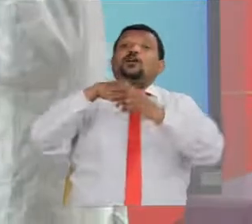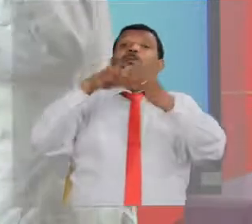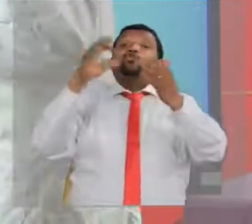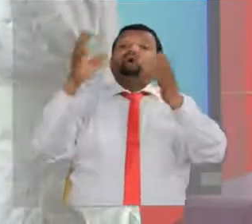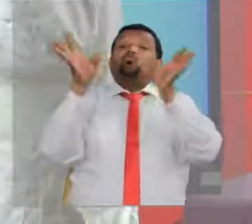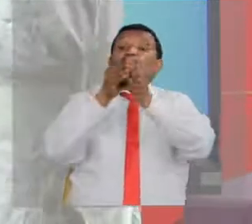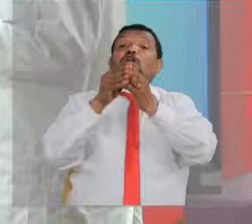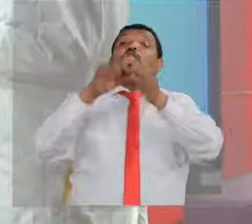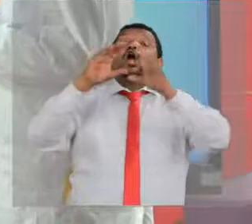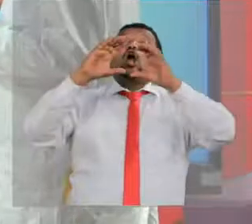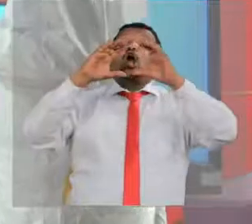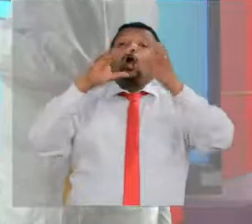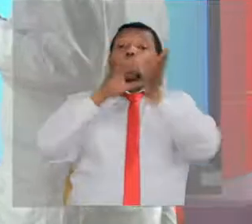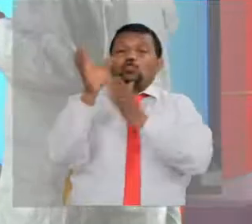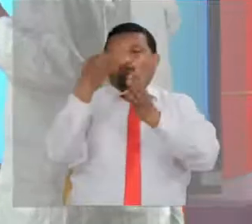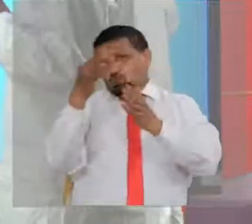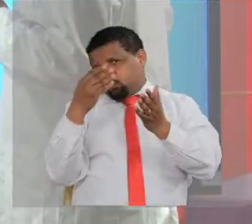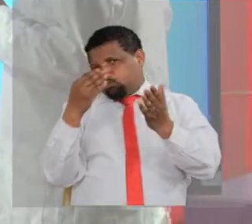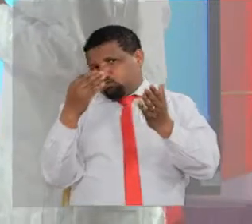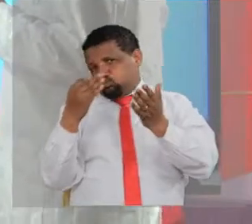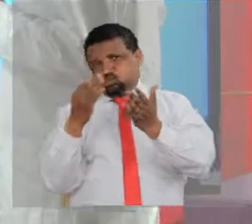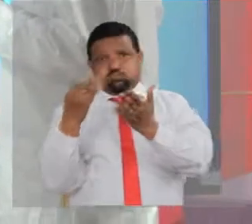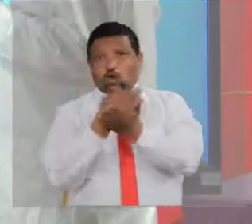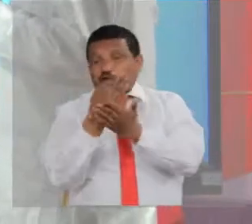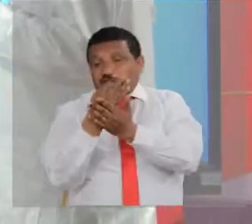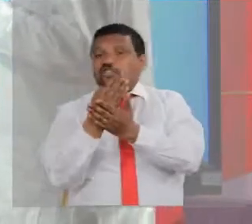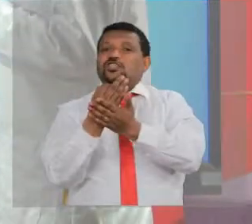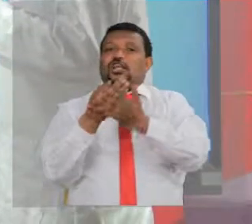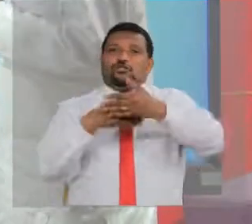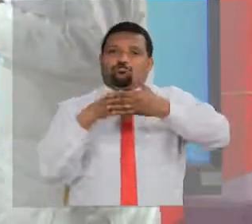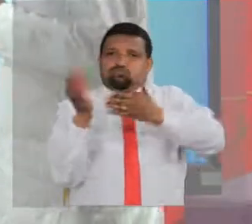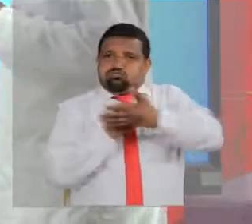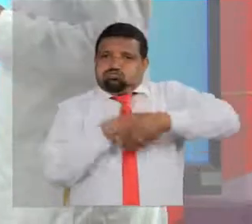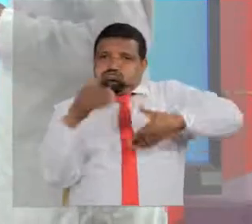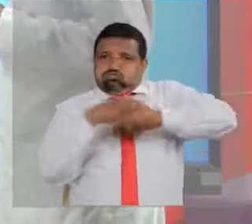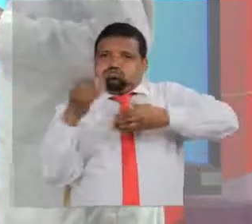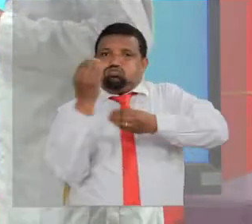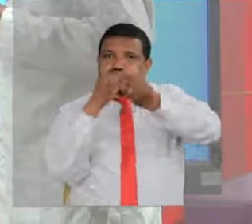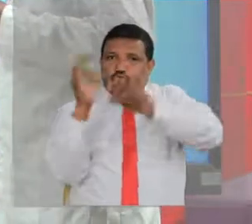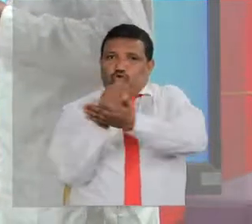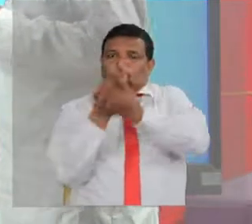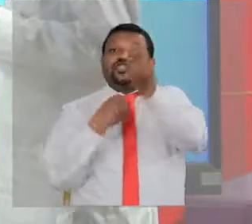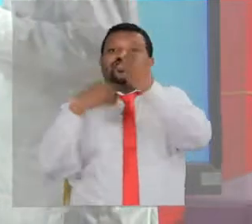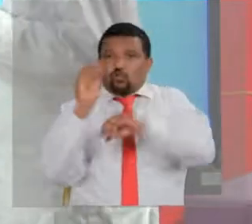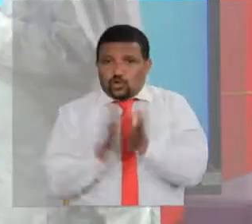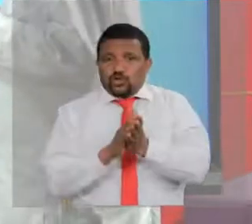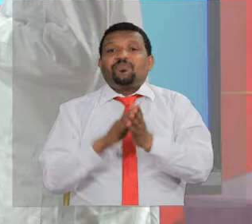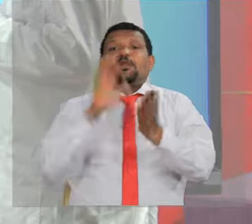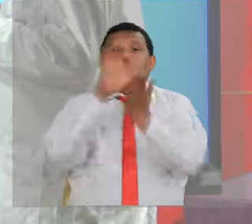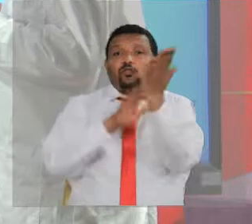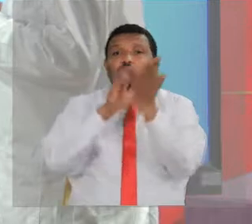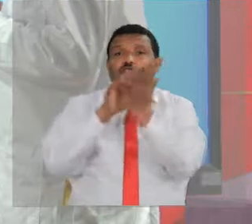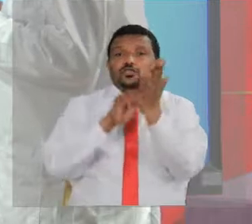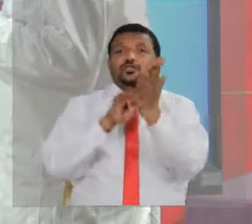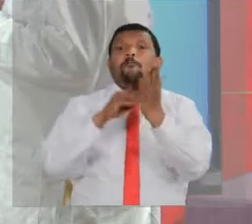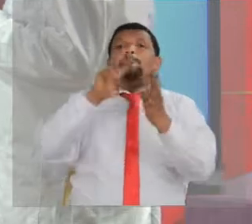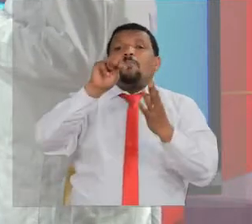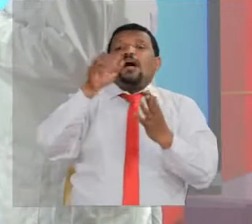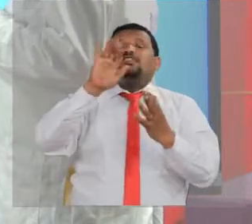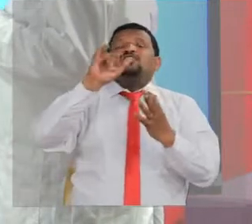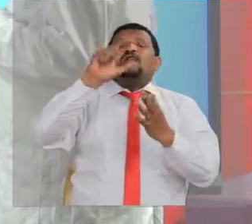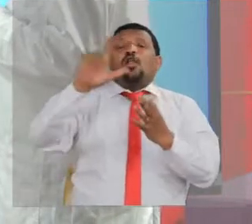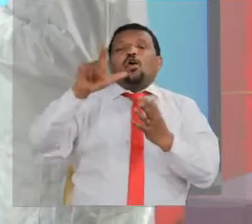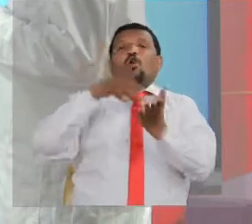in output produced and sold. But there is other way of calculating the marginal cost of production,